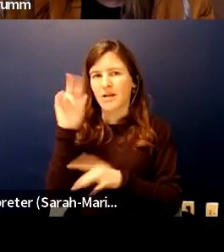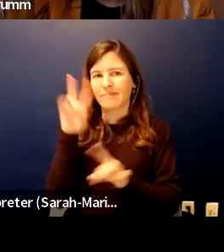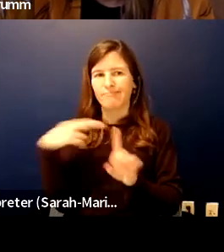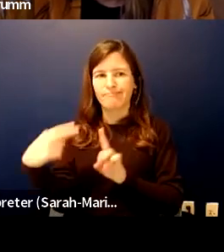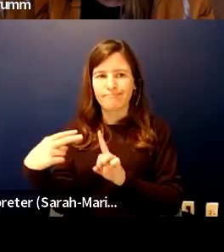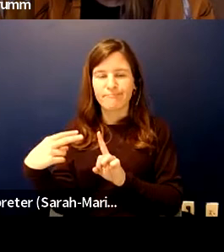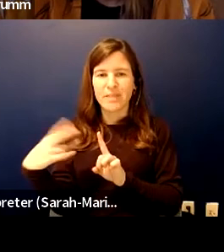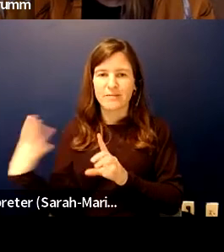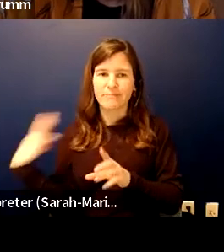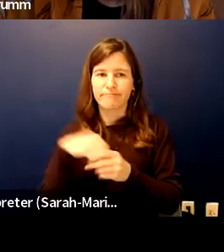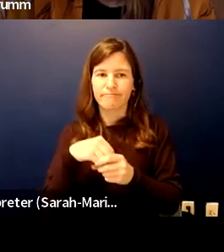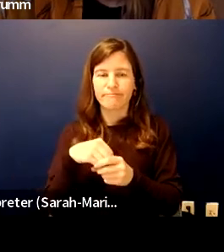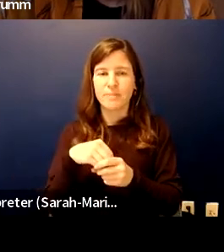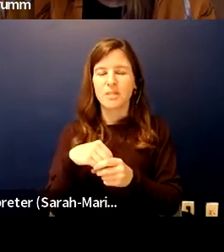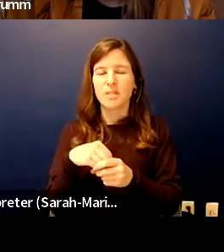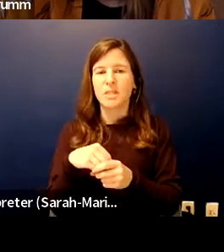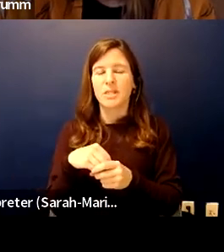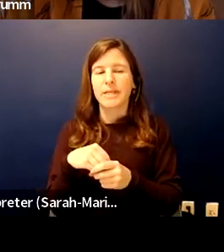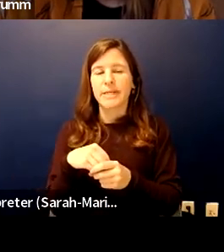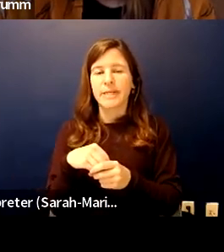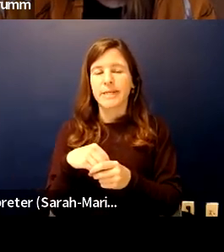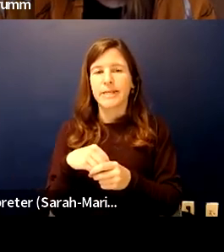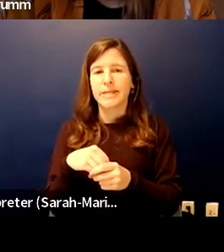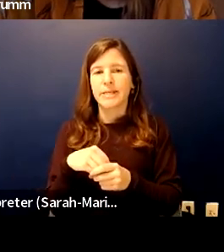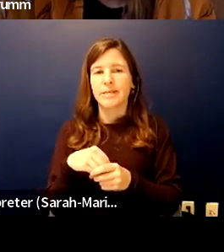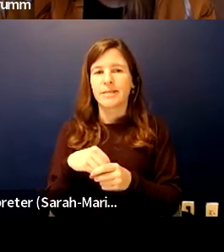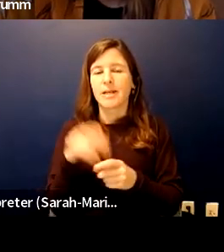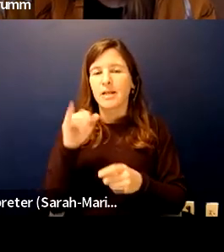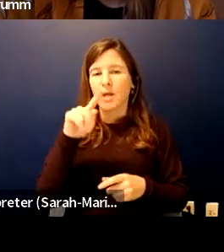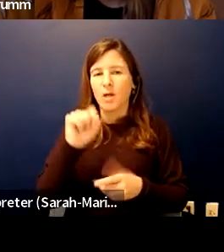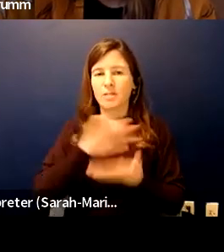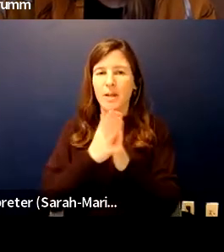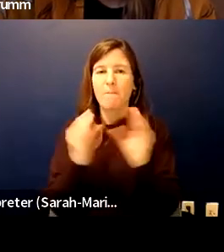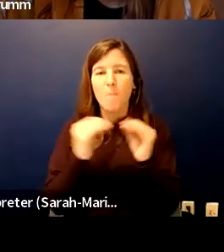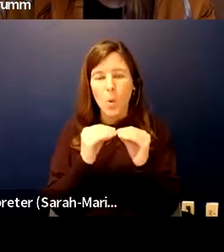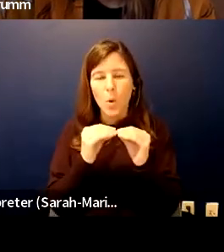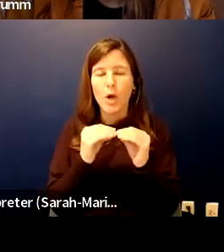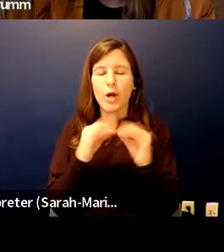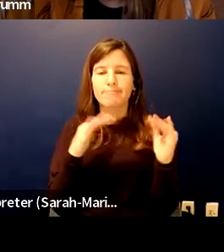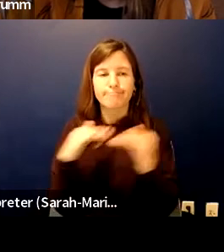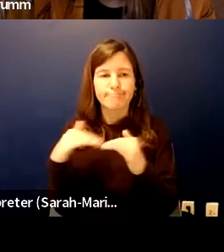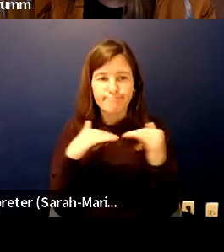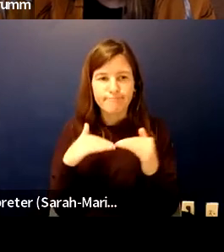way. As the arts get more equitable, or like more